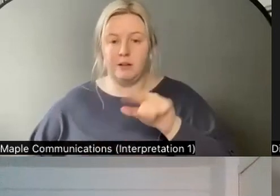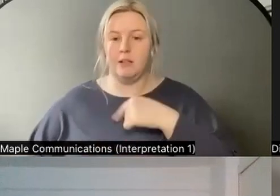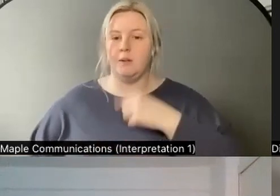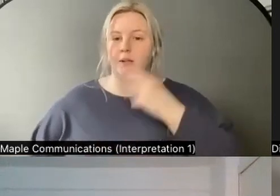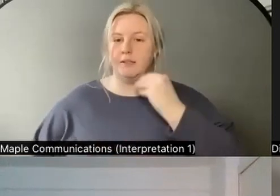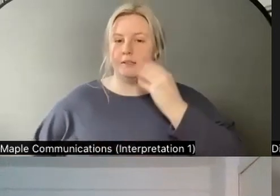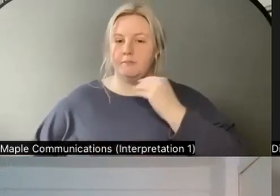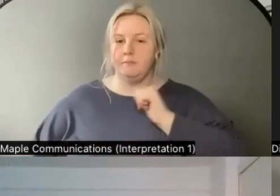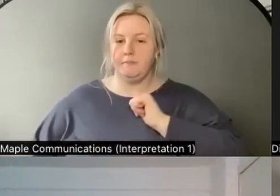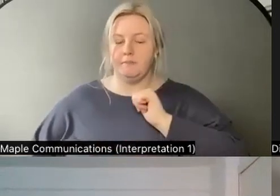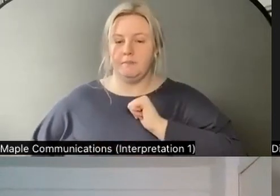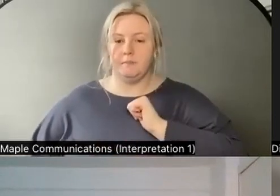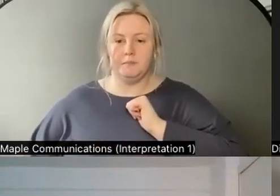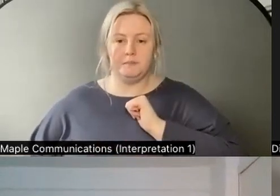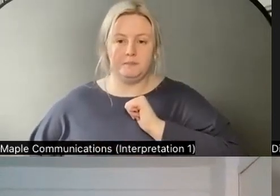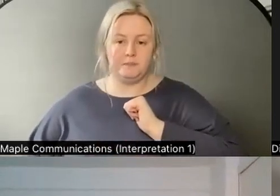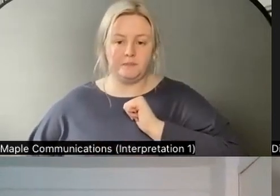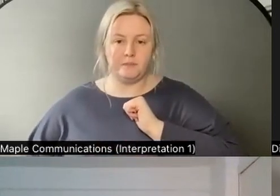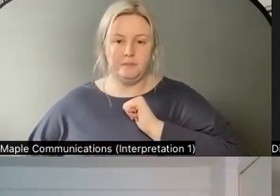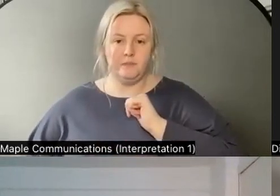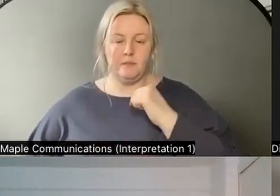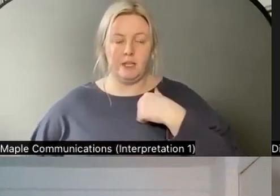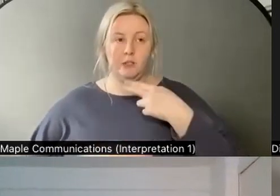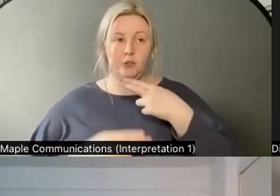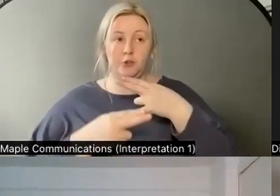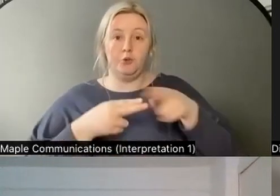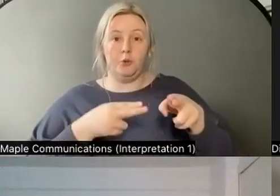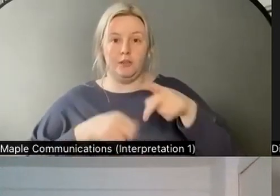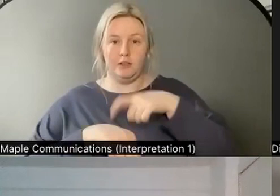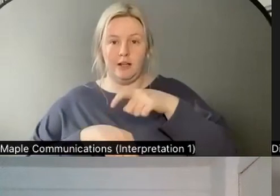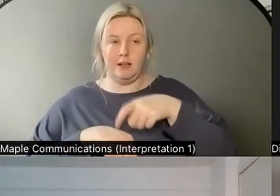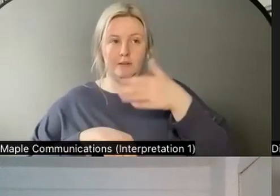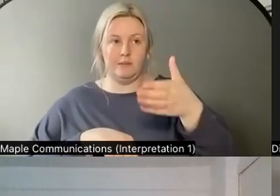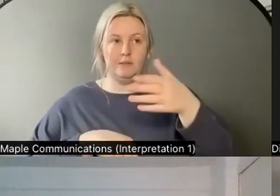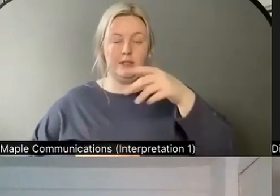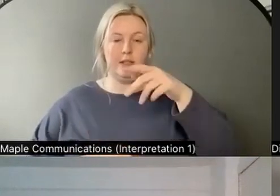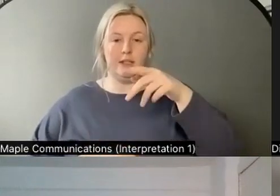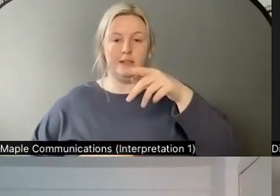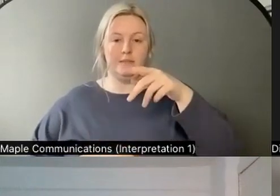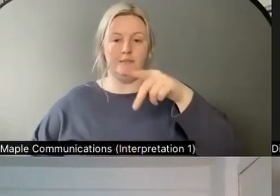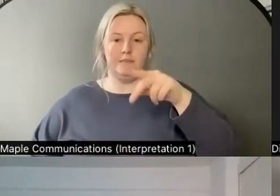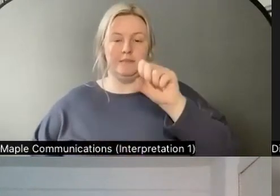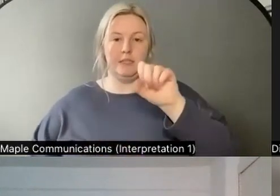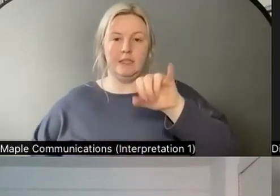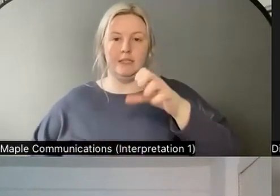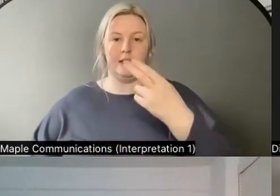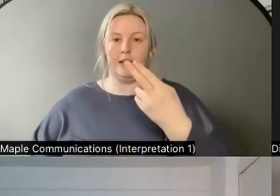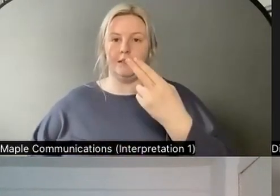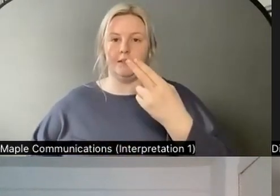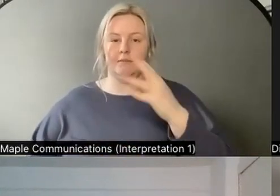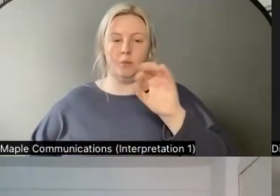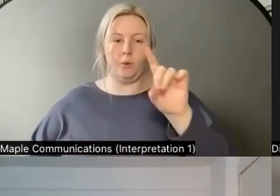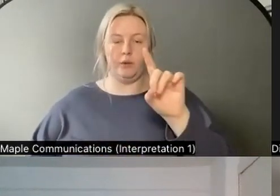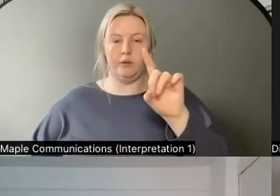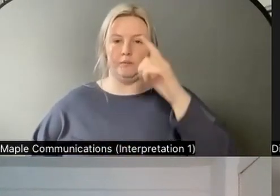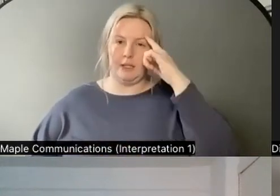gone had a brief stint at the psych ward a few years ago, and I got out and I